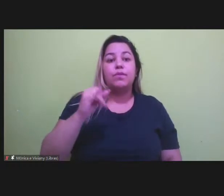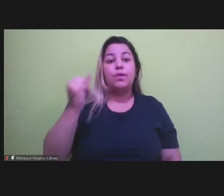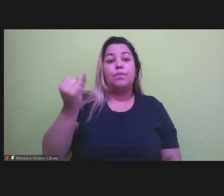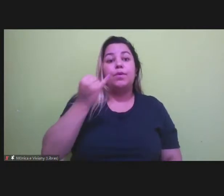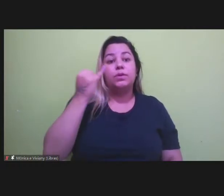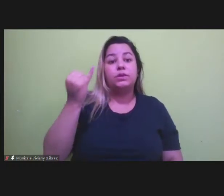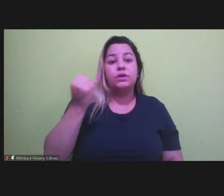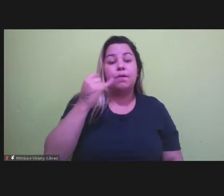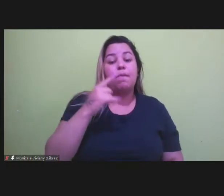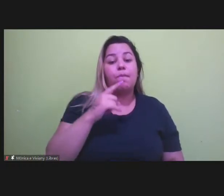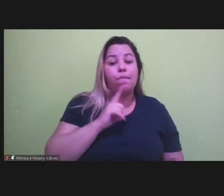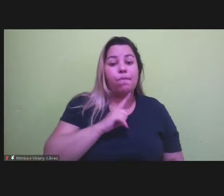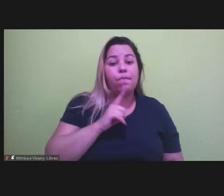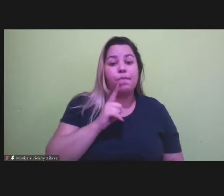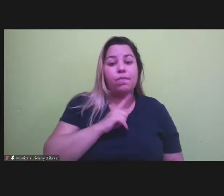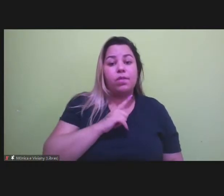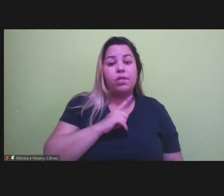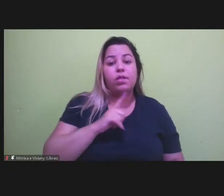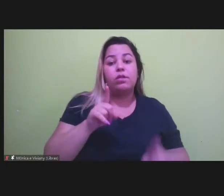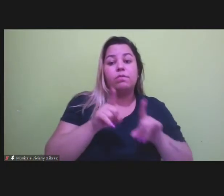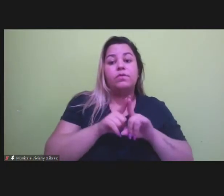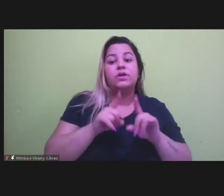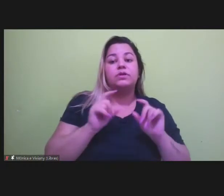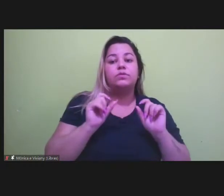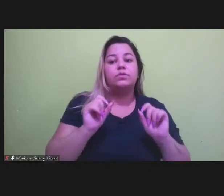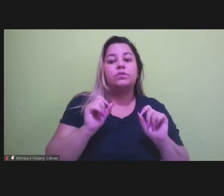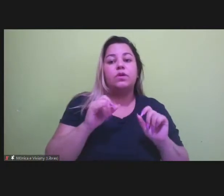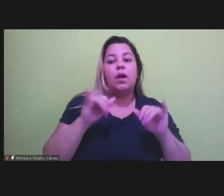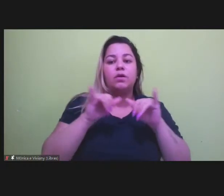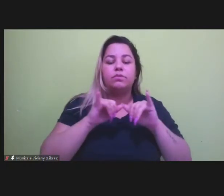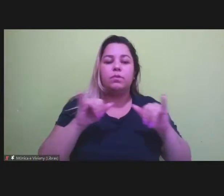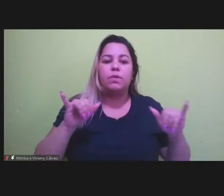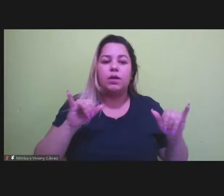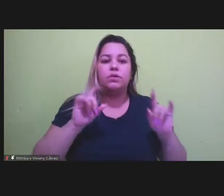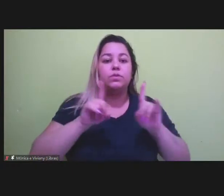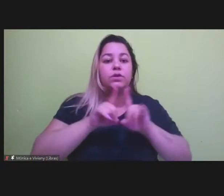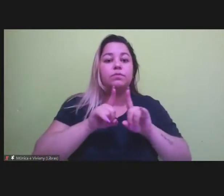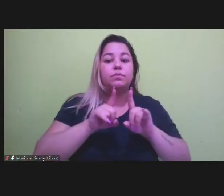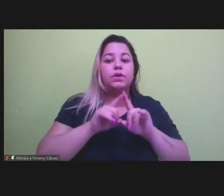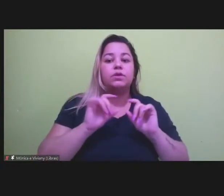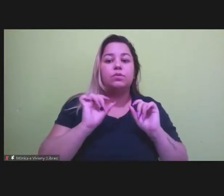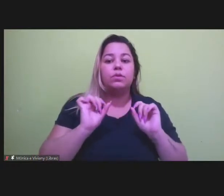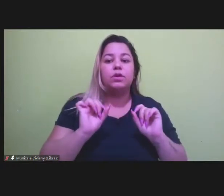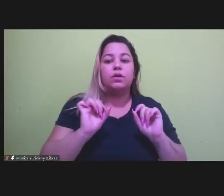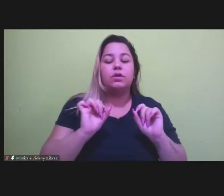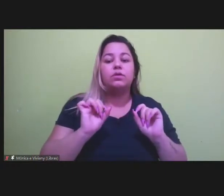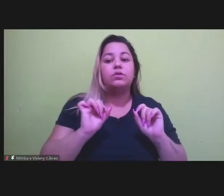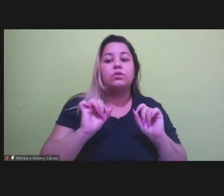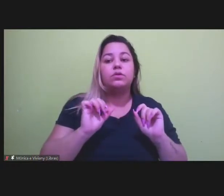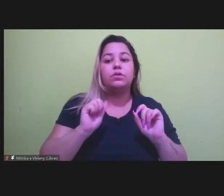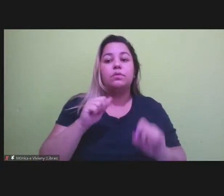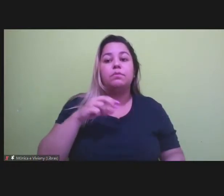illiteracy, how it's important for us to do this education, this information